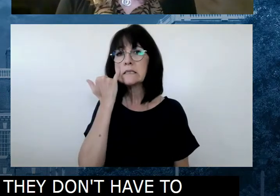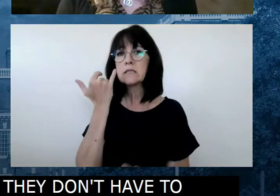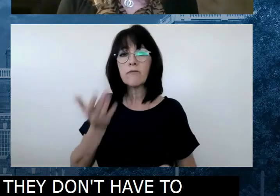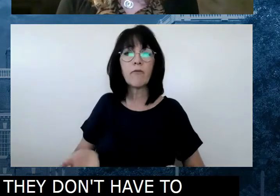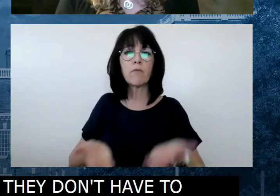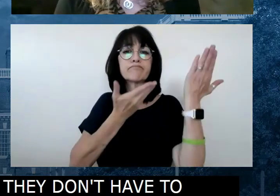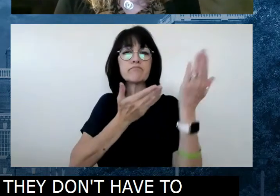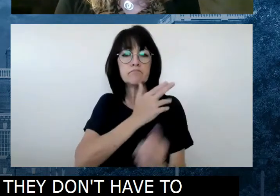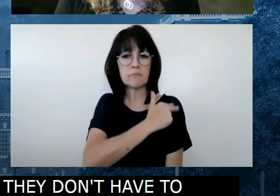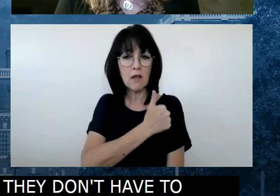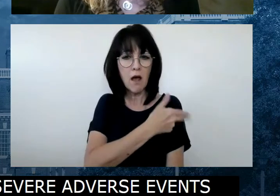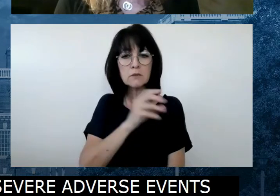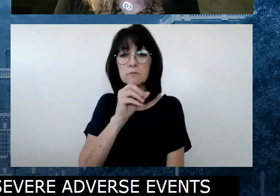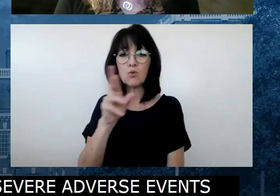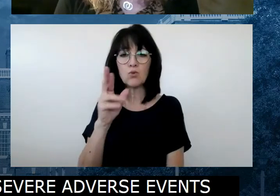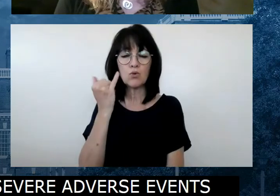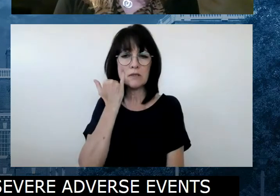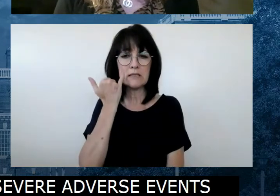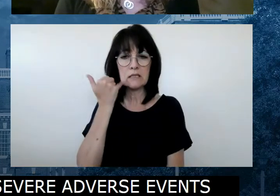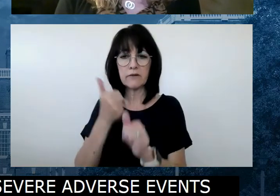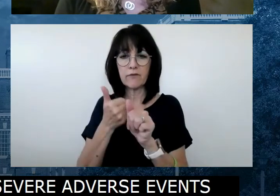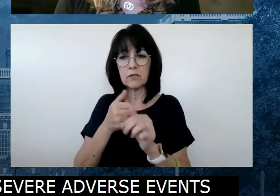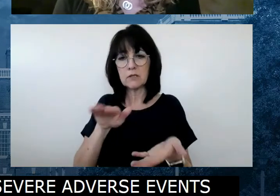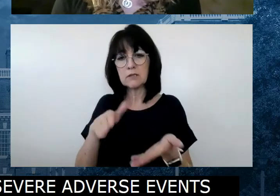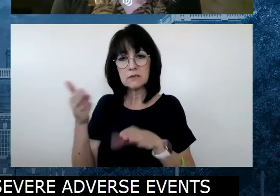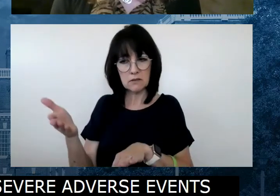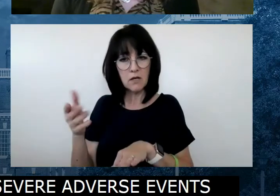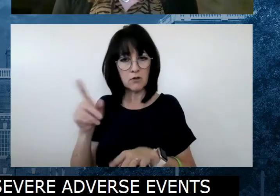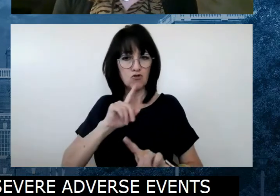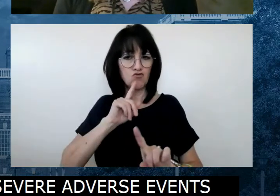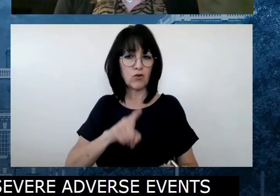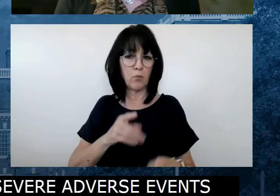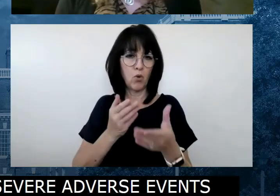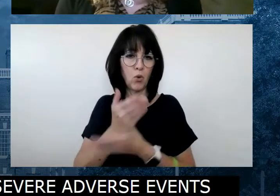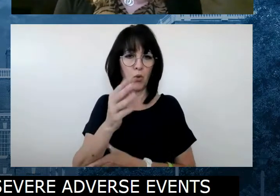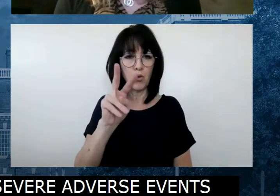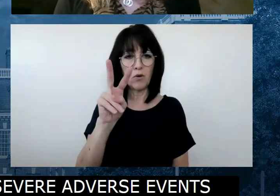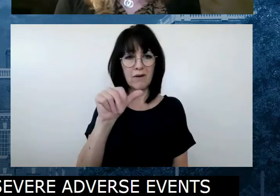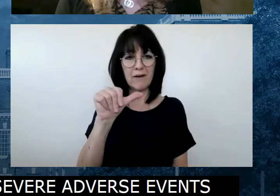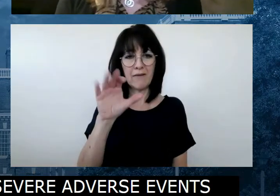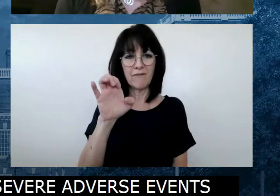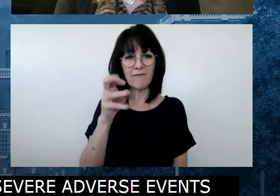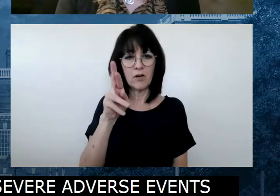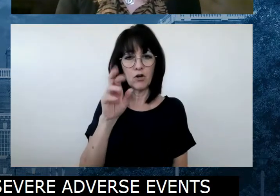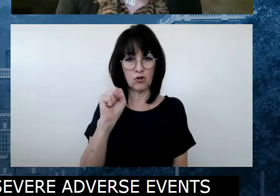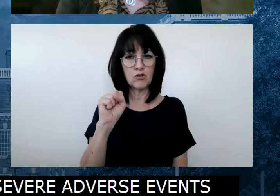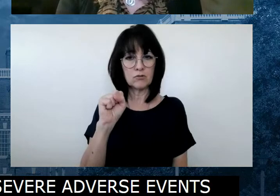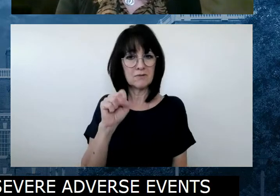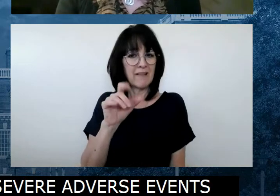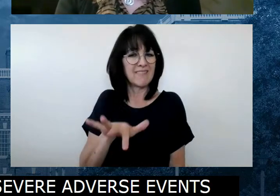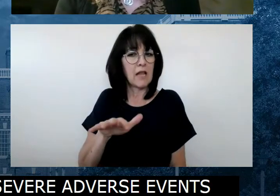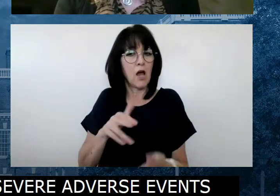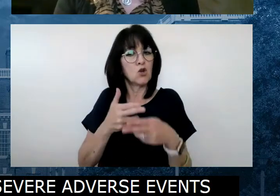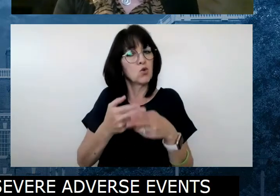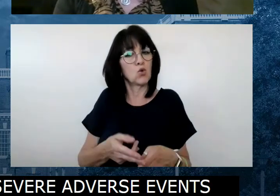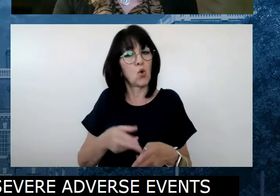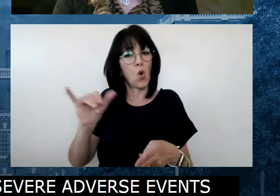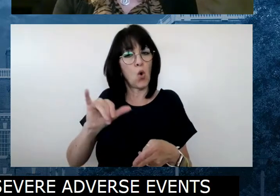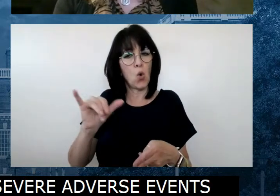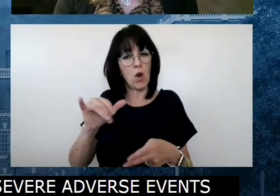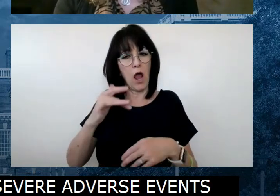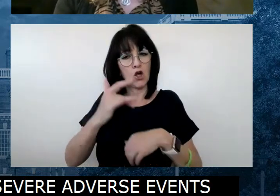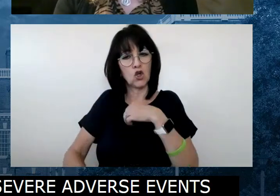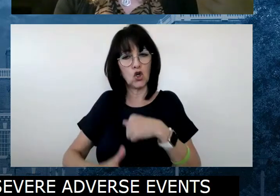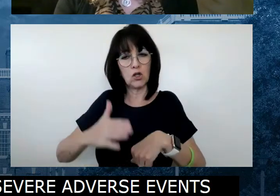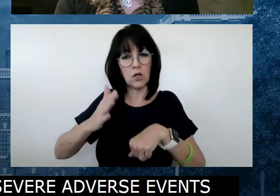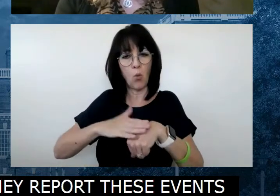they report these events through VAERS, which serves really as an early warning system. So the VAERS system